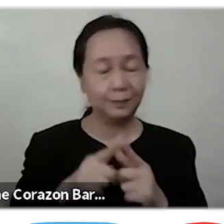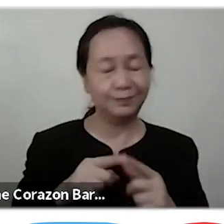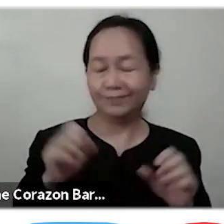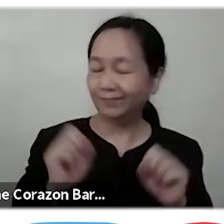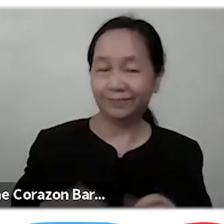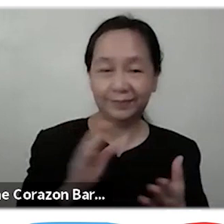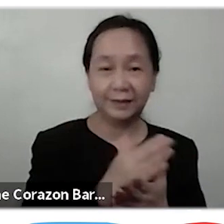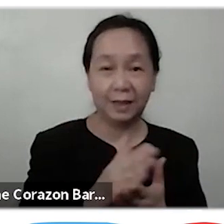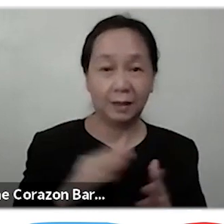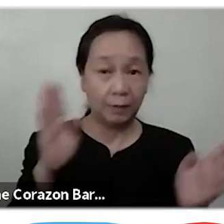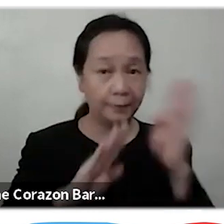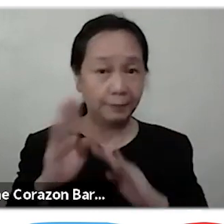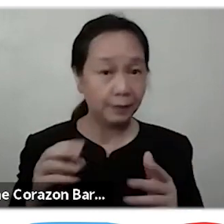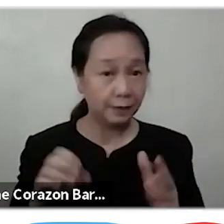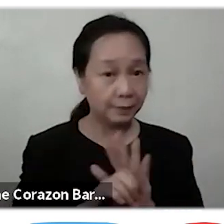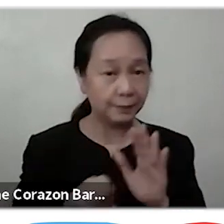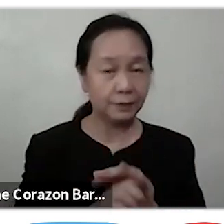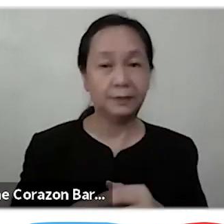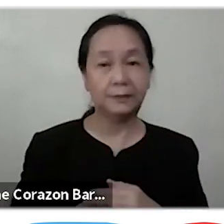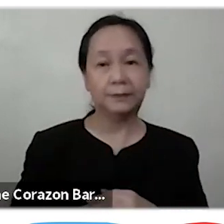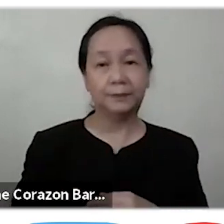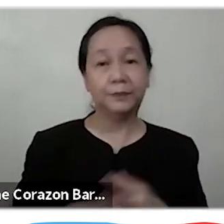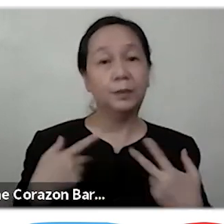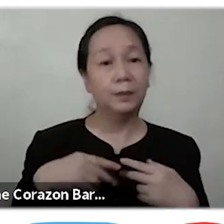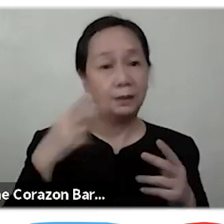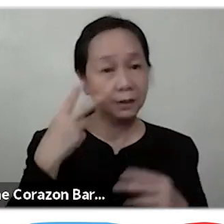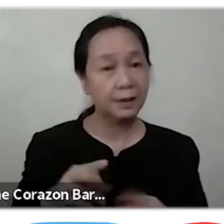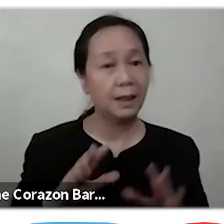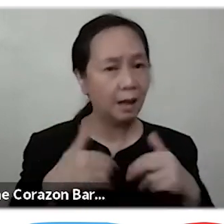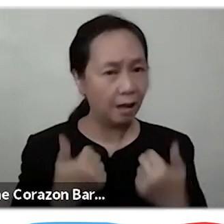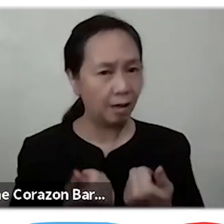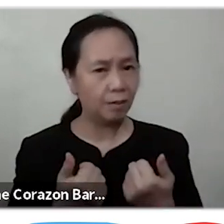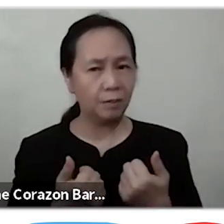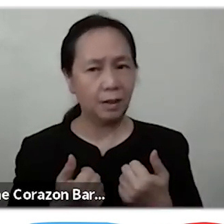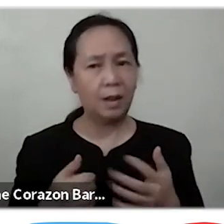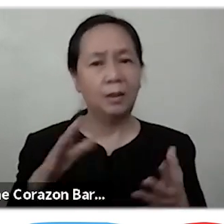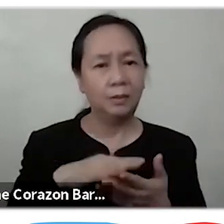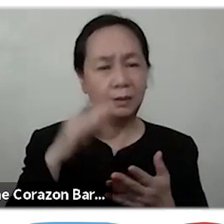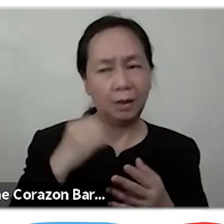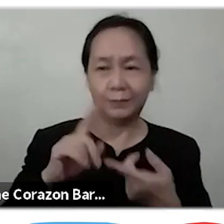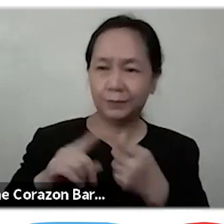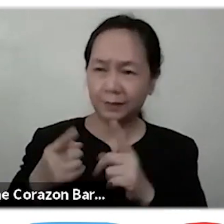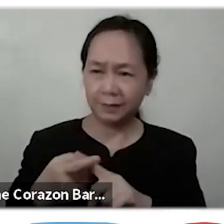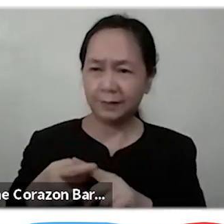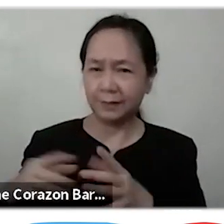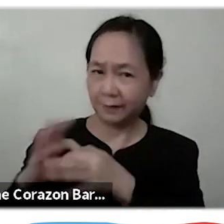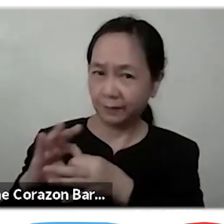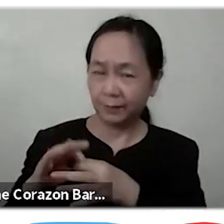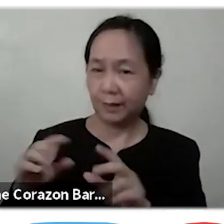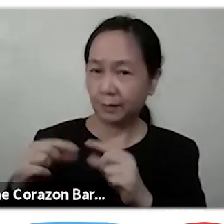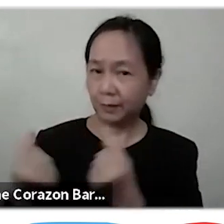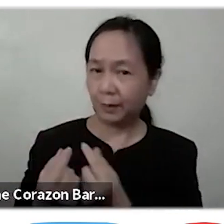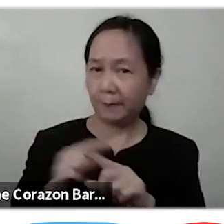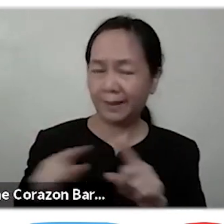problems. For example, we can say, see how children are very close with their friends, with their peers, but they can't